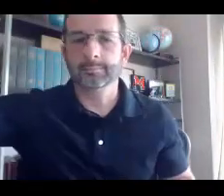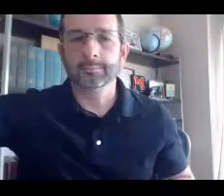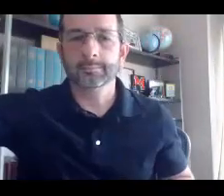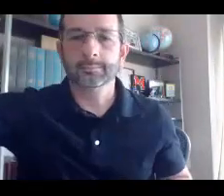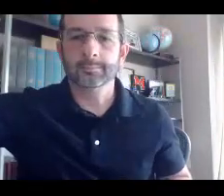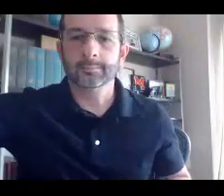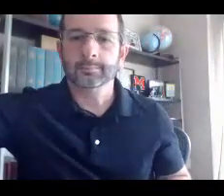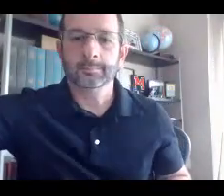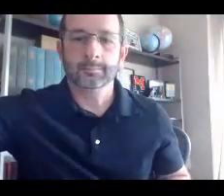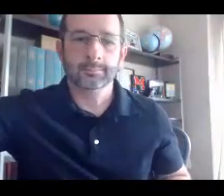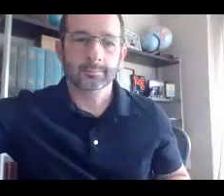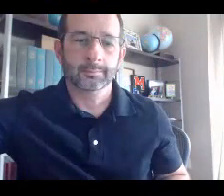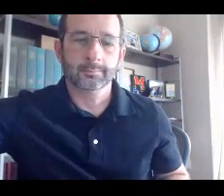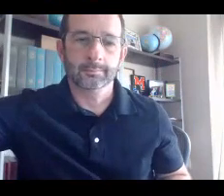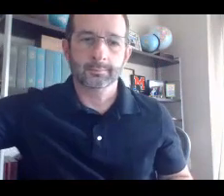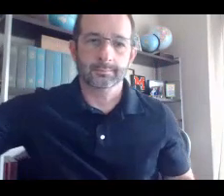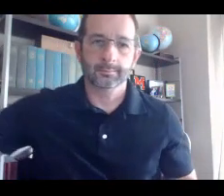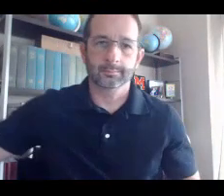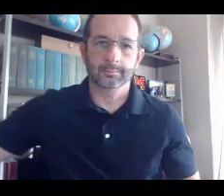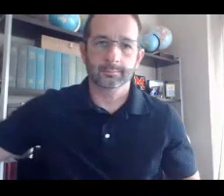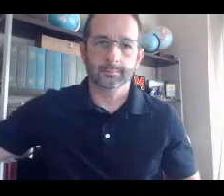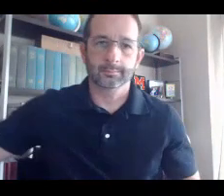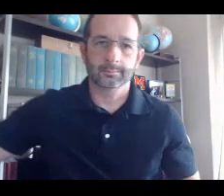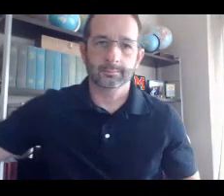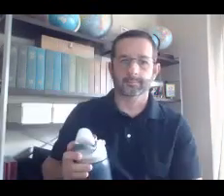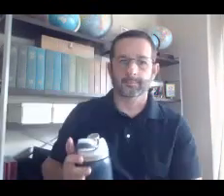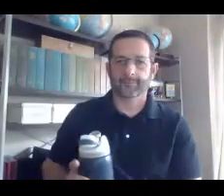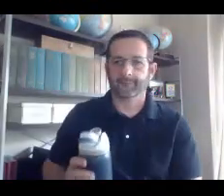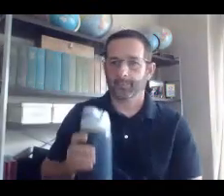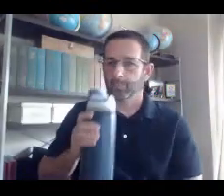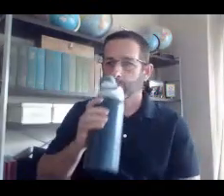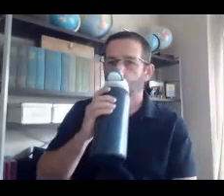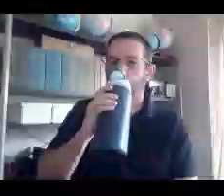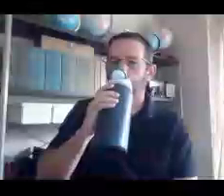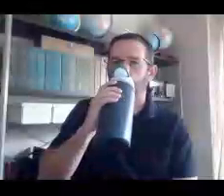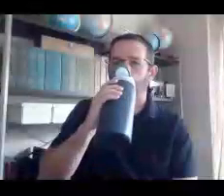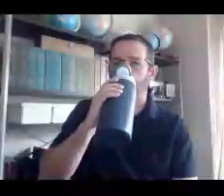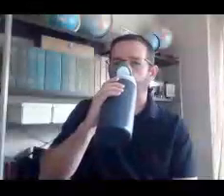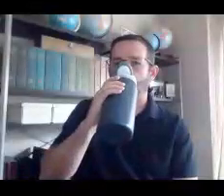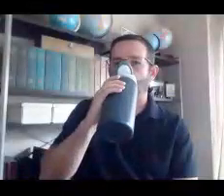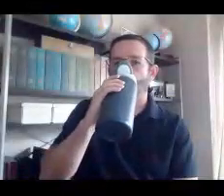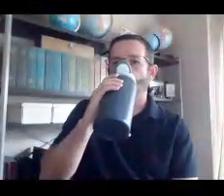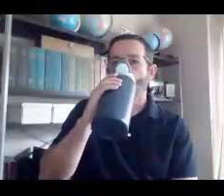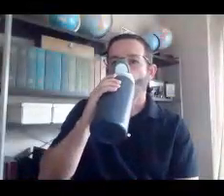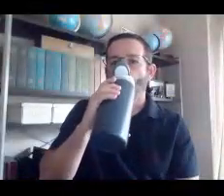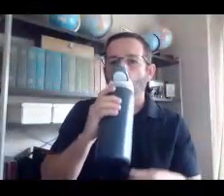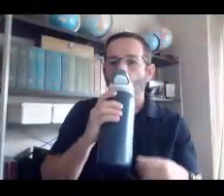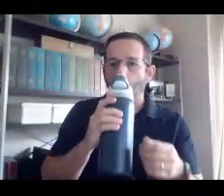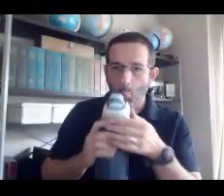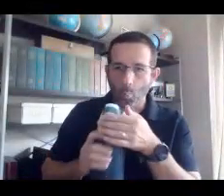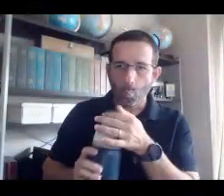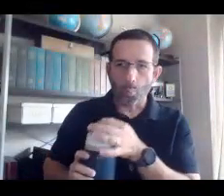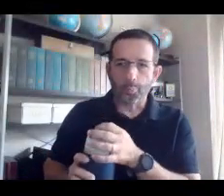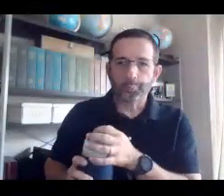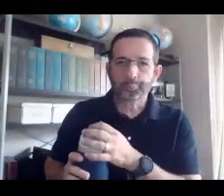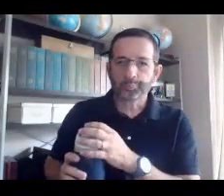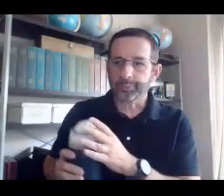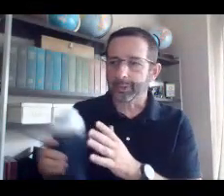Includes past and present LRP awardees. We have over 700 people in this program, and